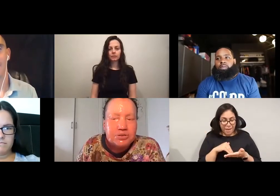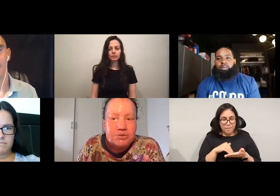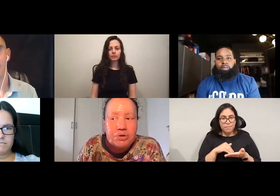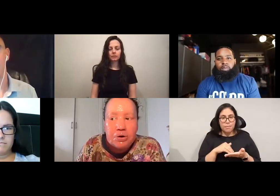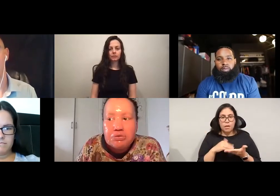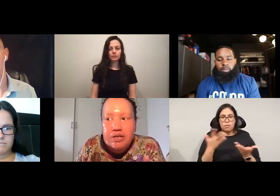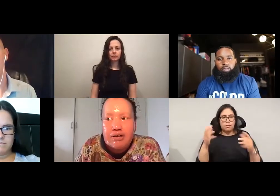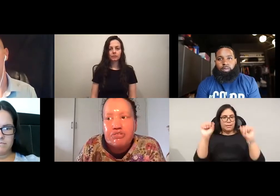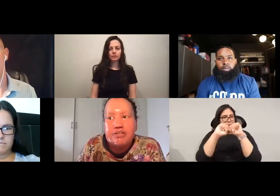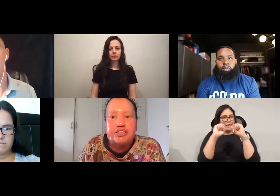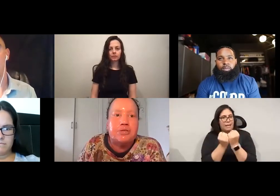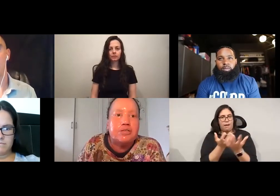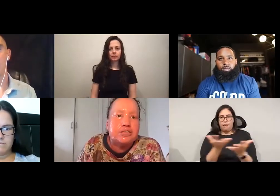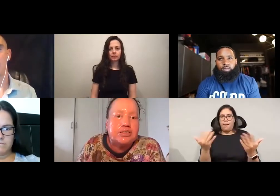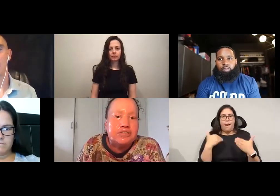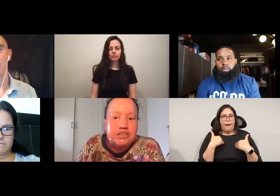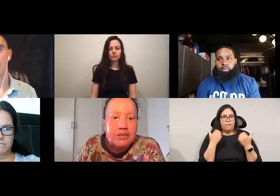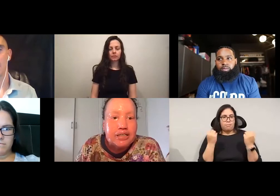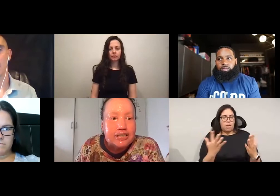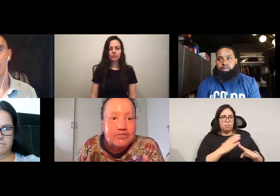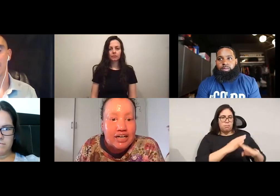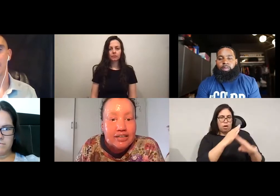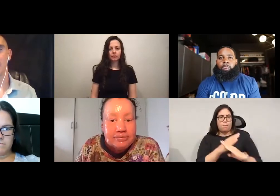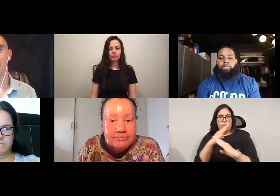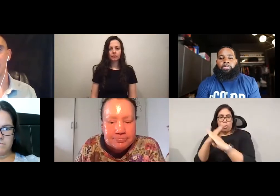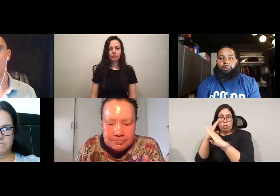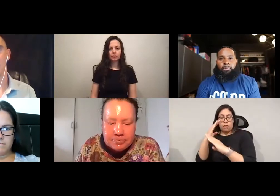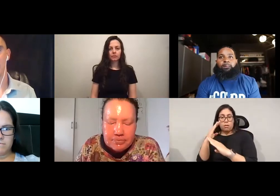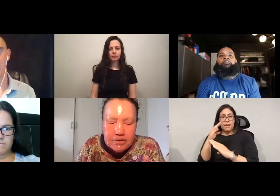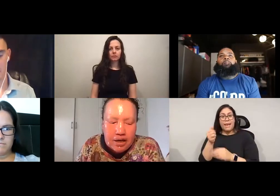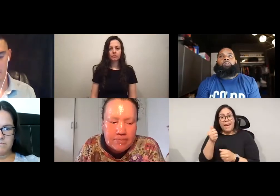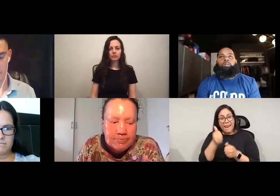and also know that every experience of disability is valid.